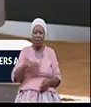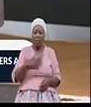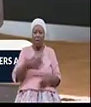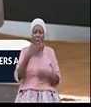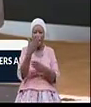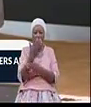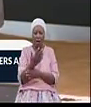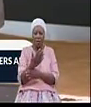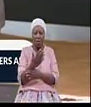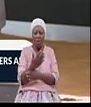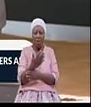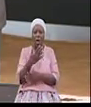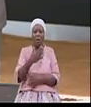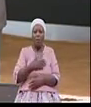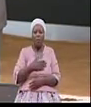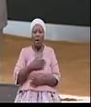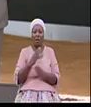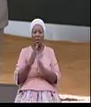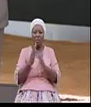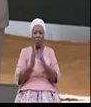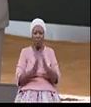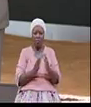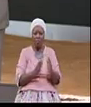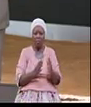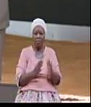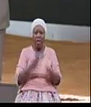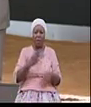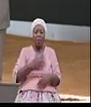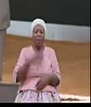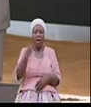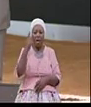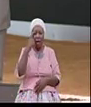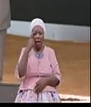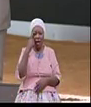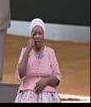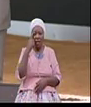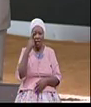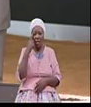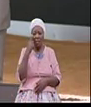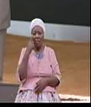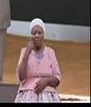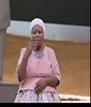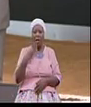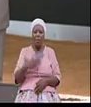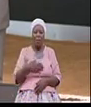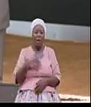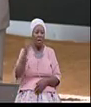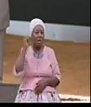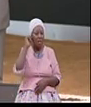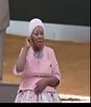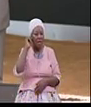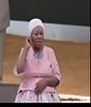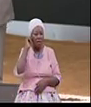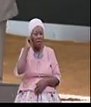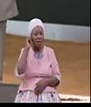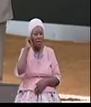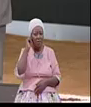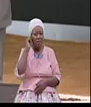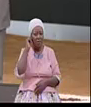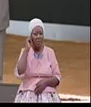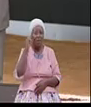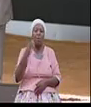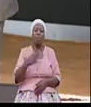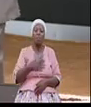my disposition, my eyes, my ears,